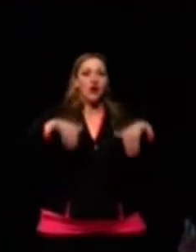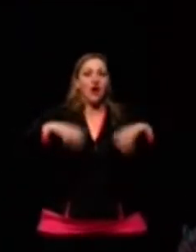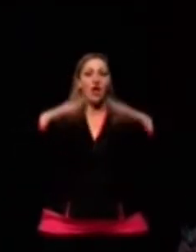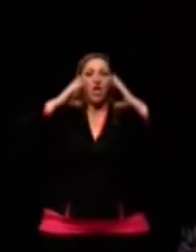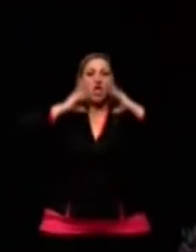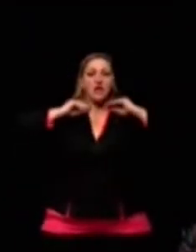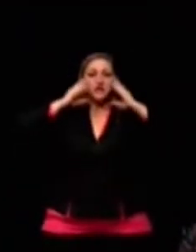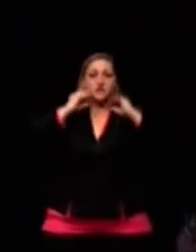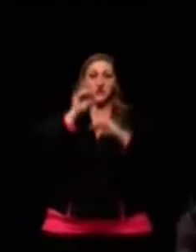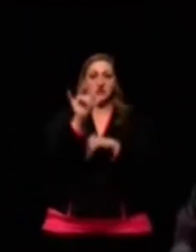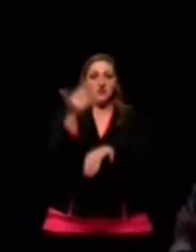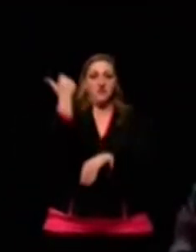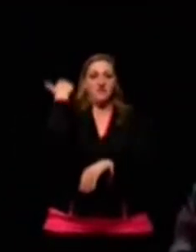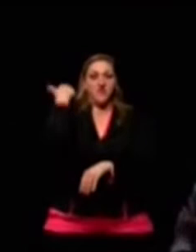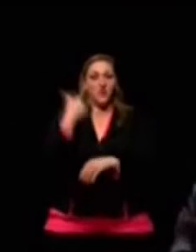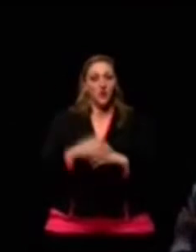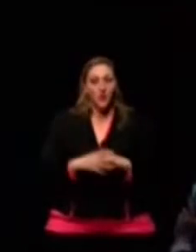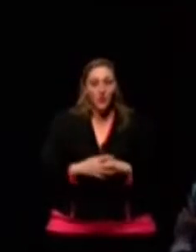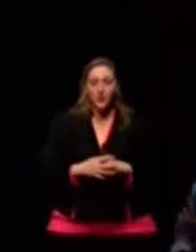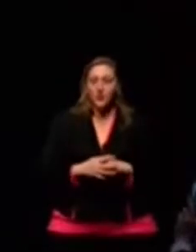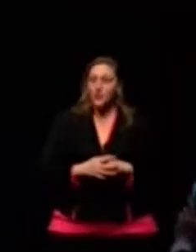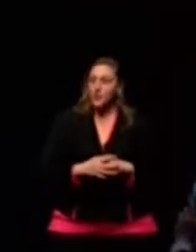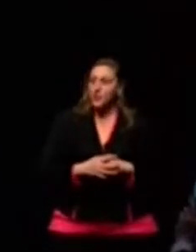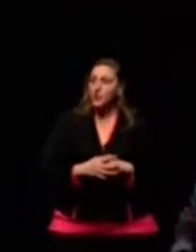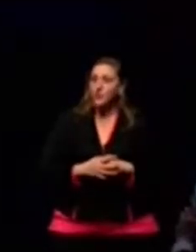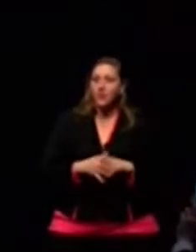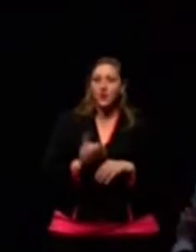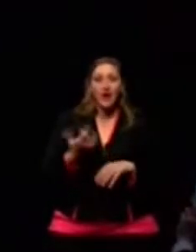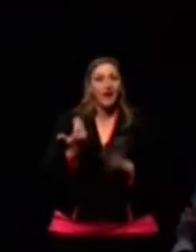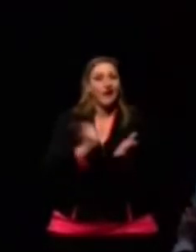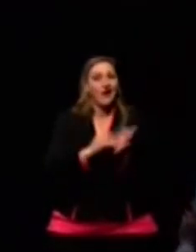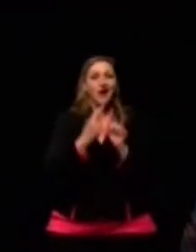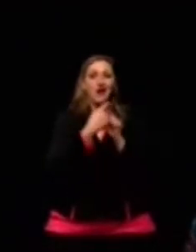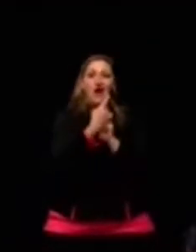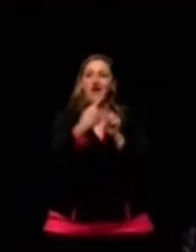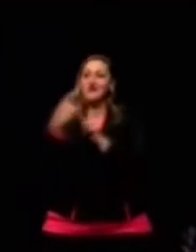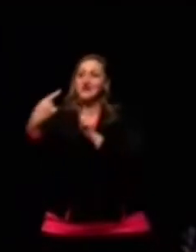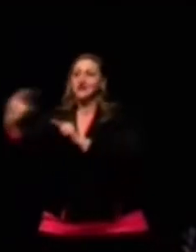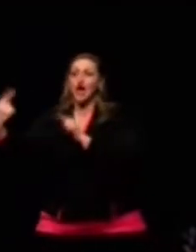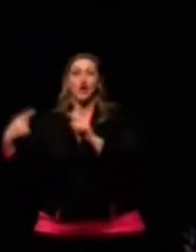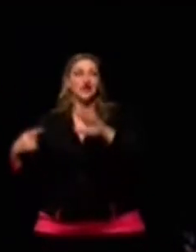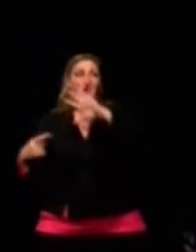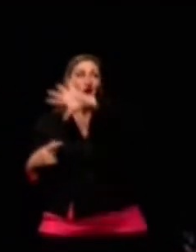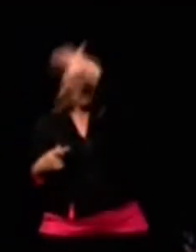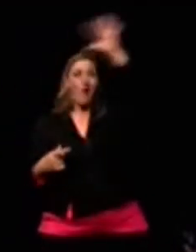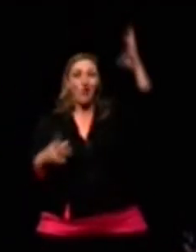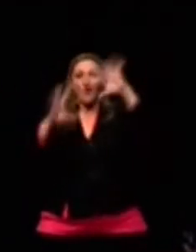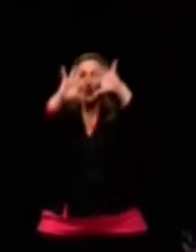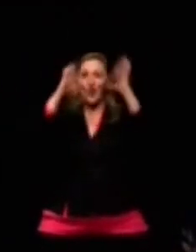And make no mistake, our adversaries around the world are watching.